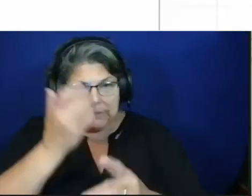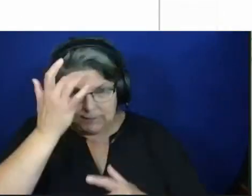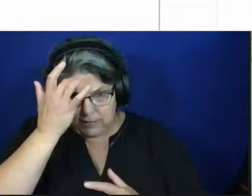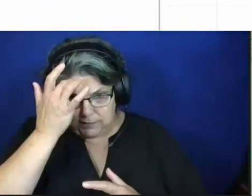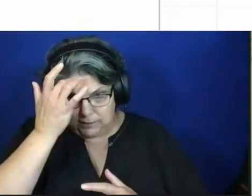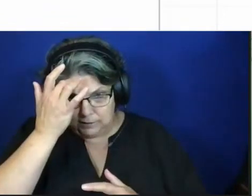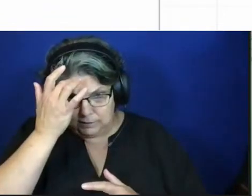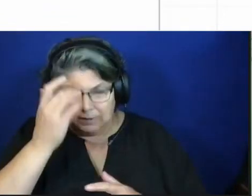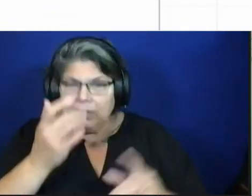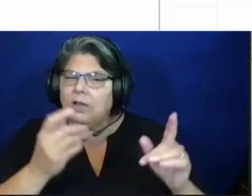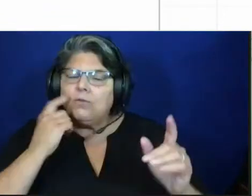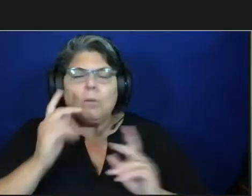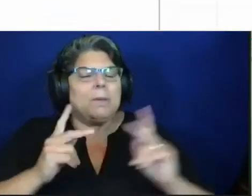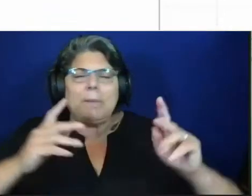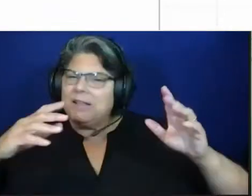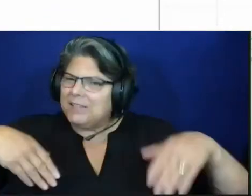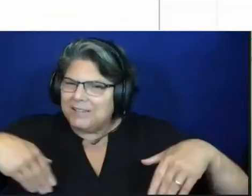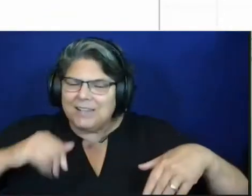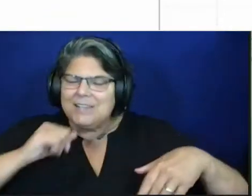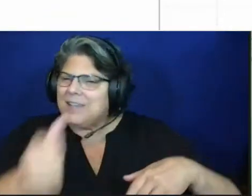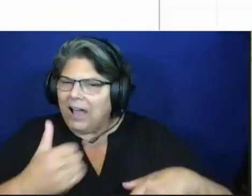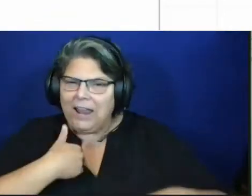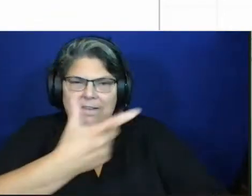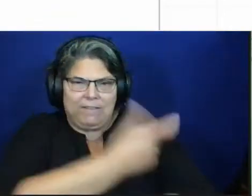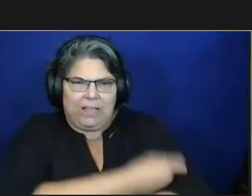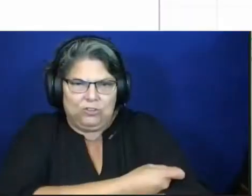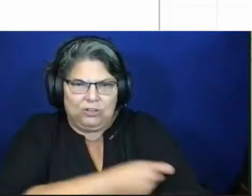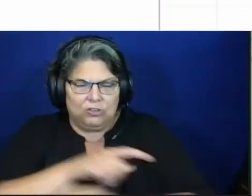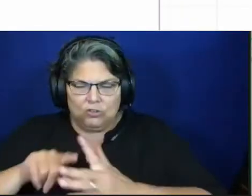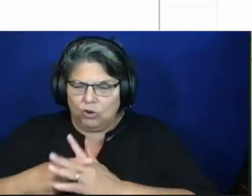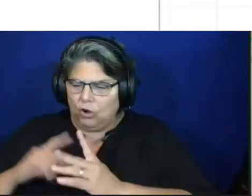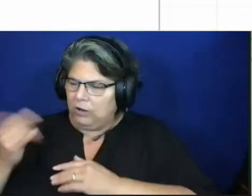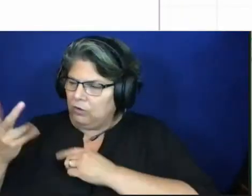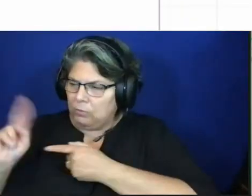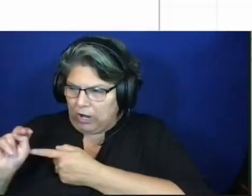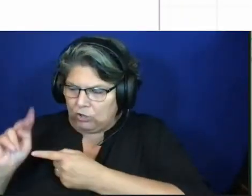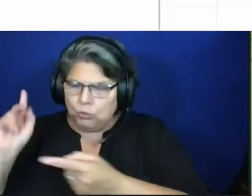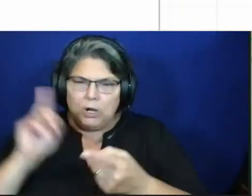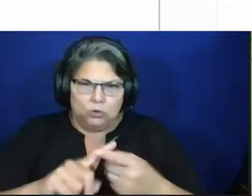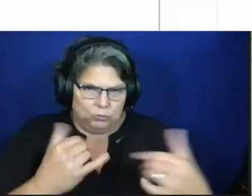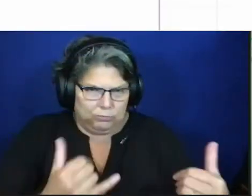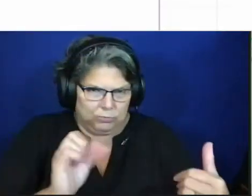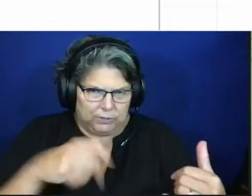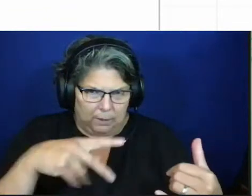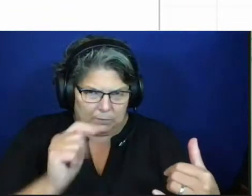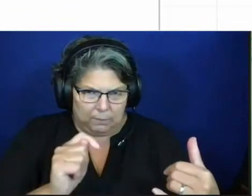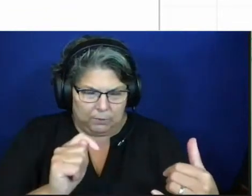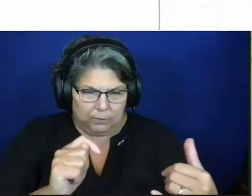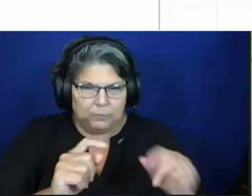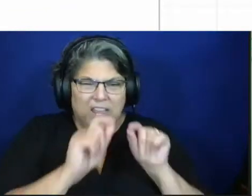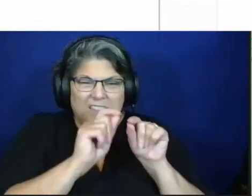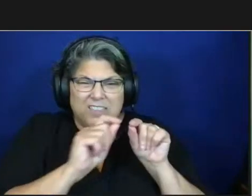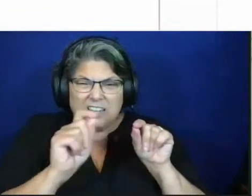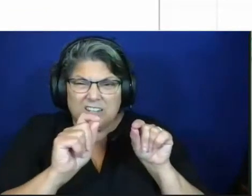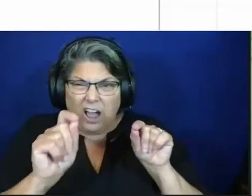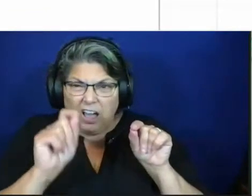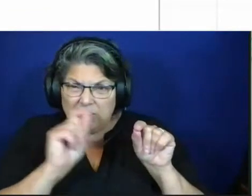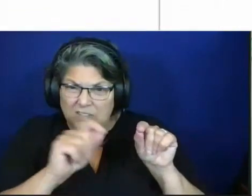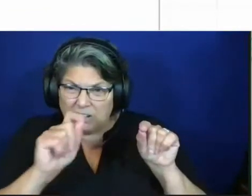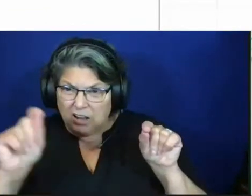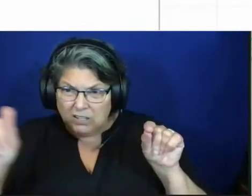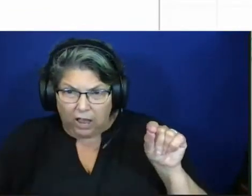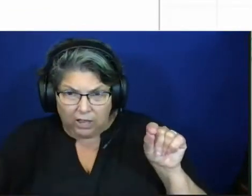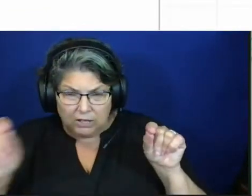are not vaccinated. And this stems from January all the way through September. The dotted green line, on the other hand,